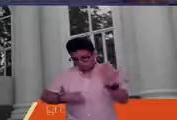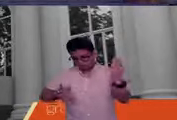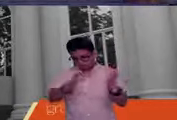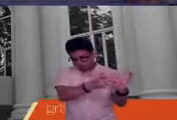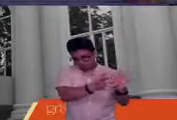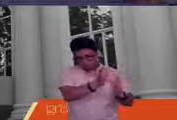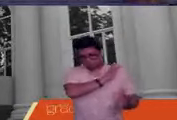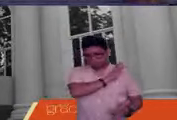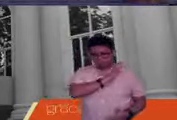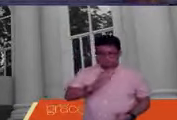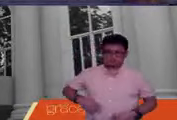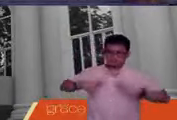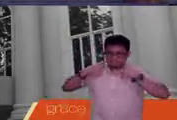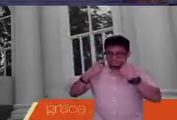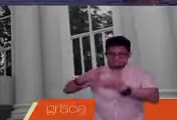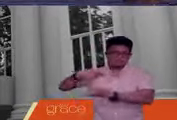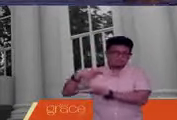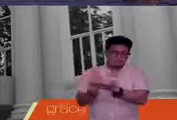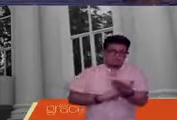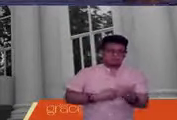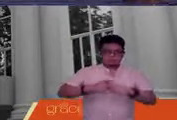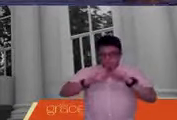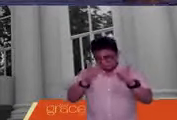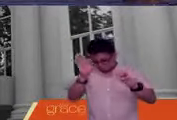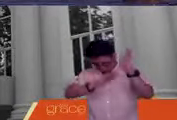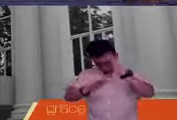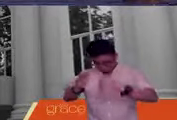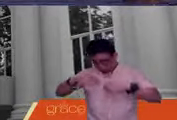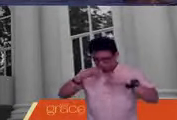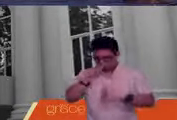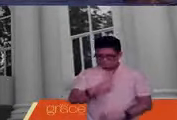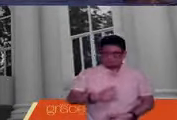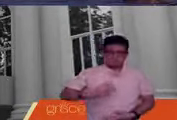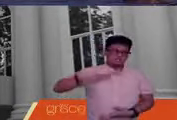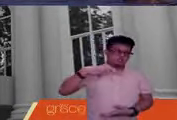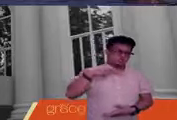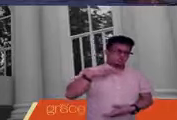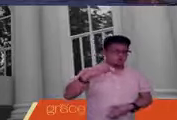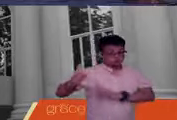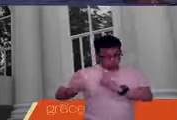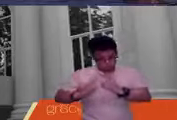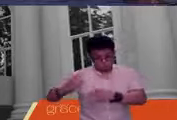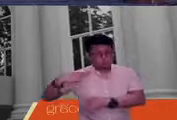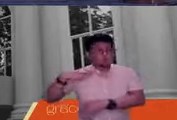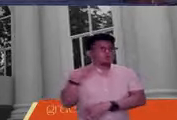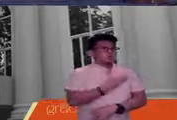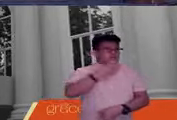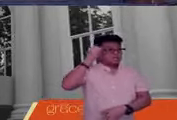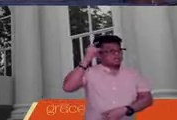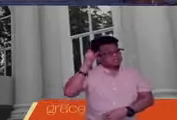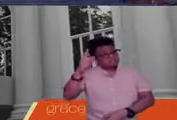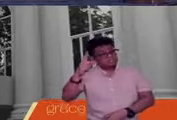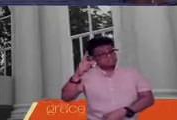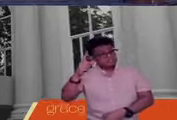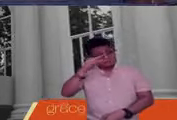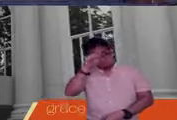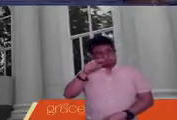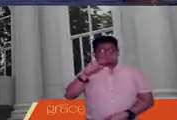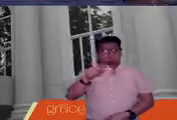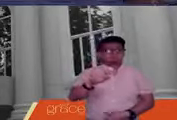tells us. Ang problema, mga kaigsunan, nakasabot bata. Do